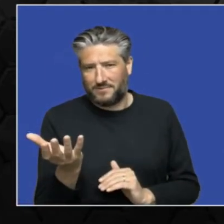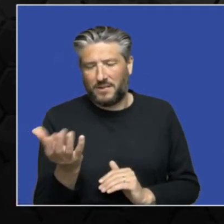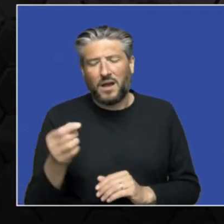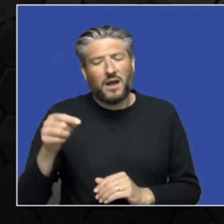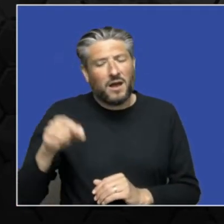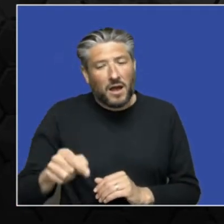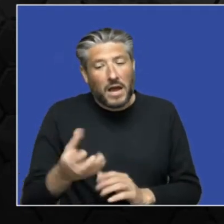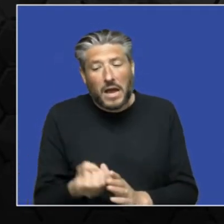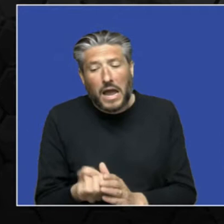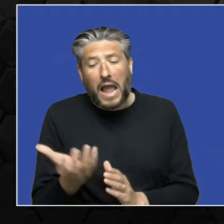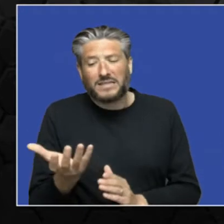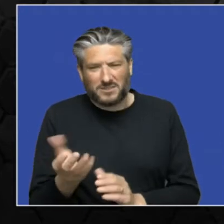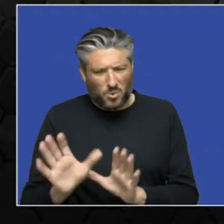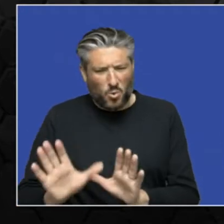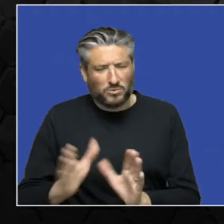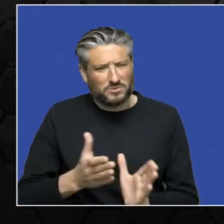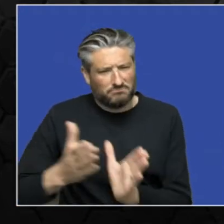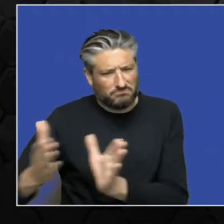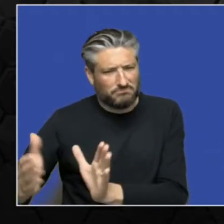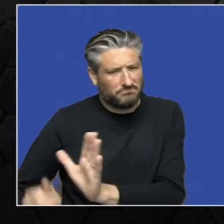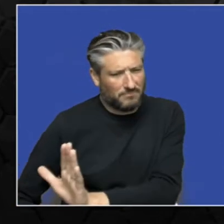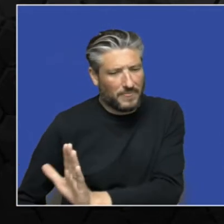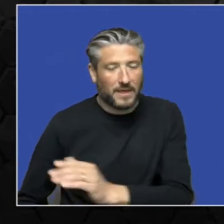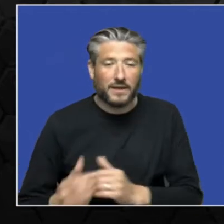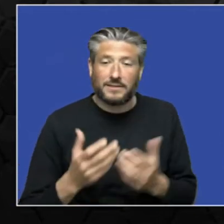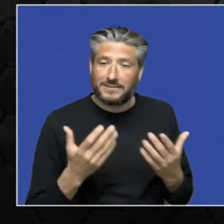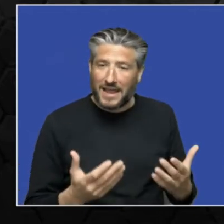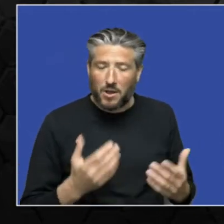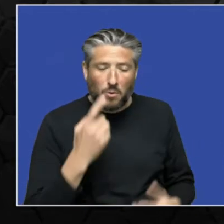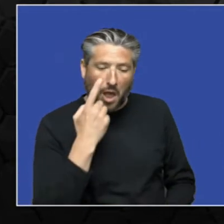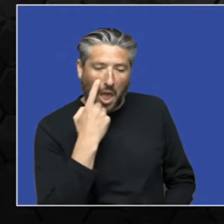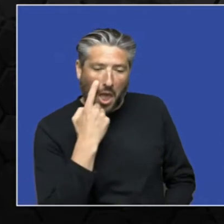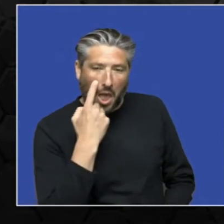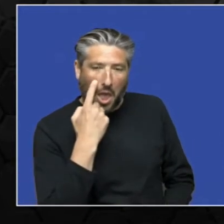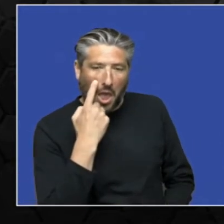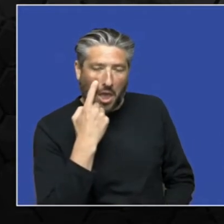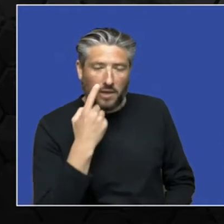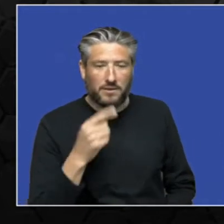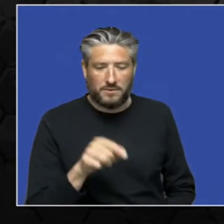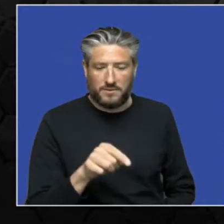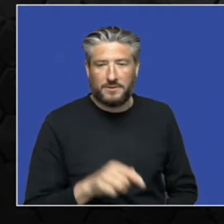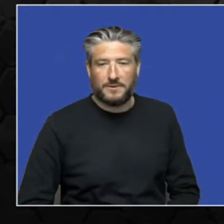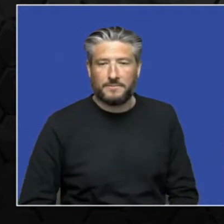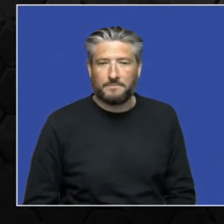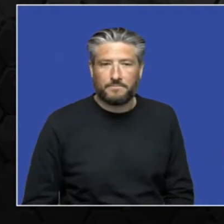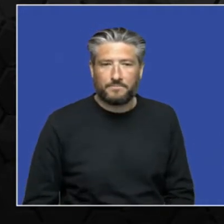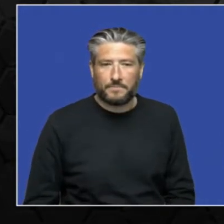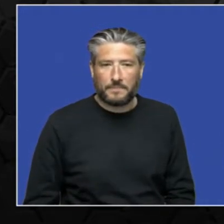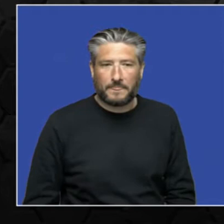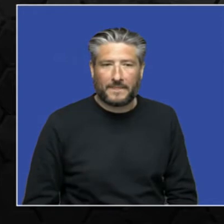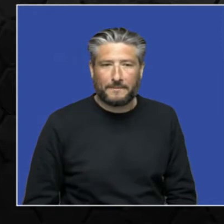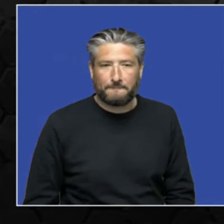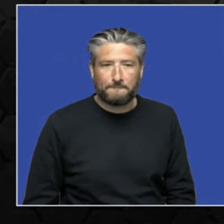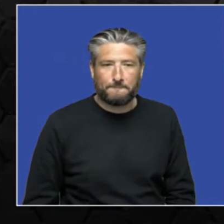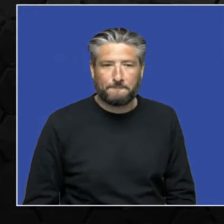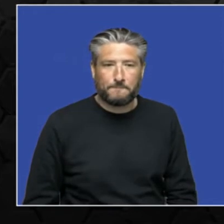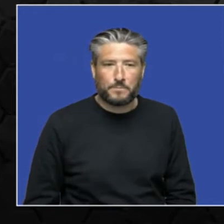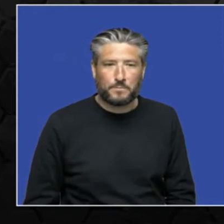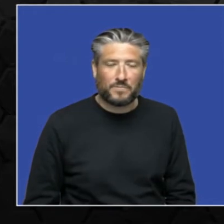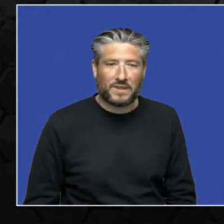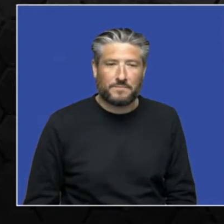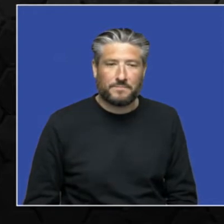first let's try it out. So let's go to the browser, and well,